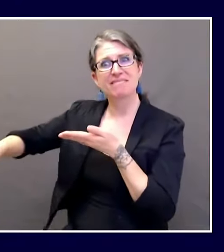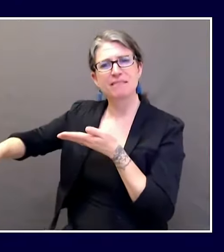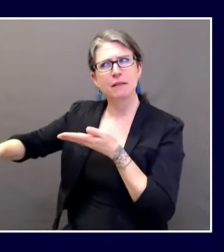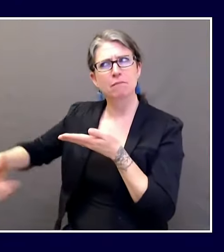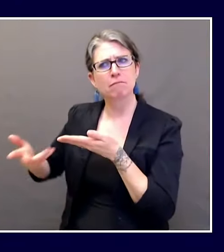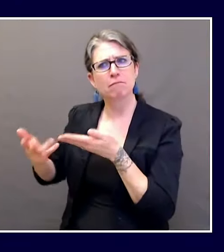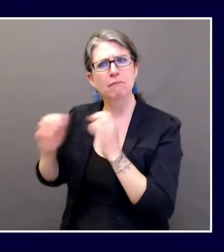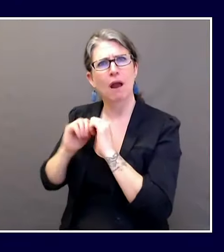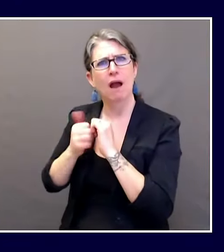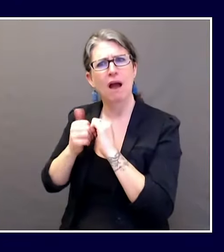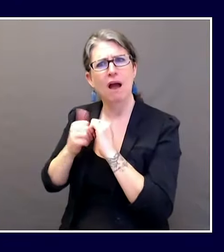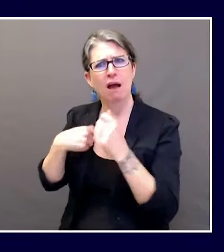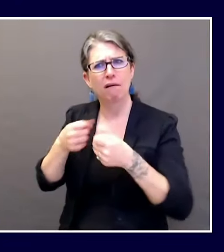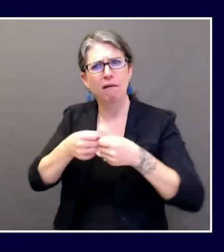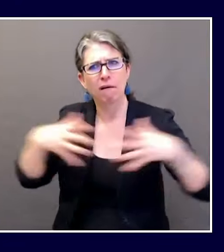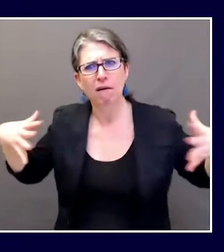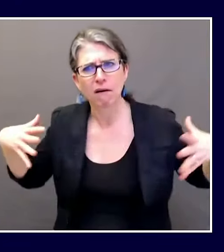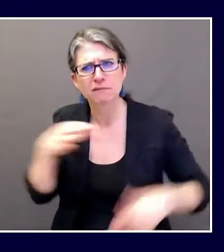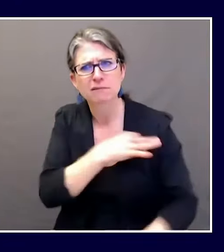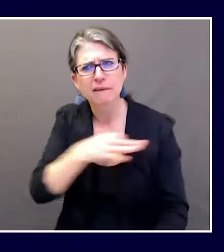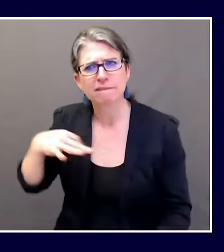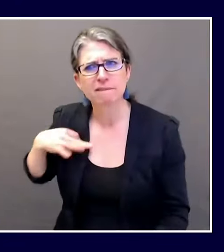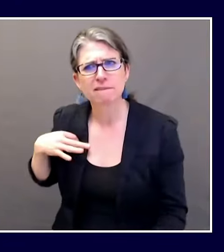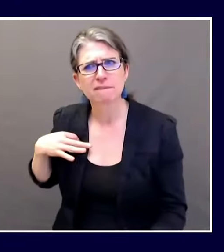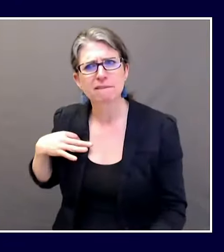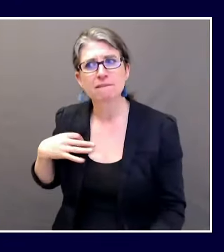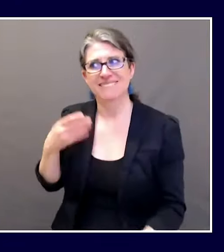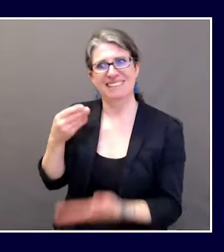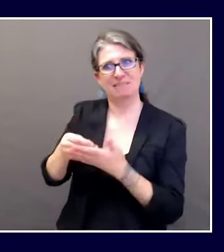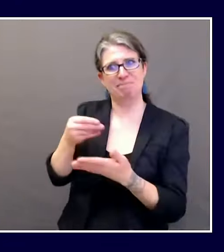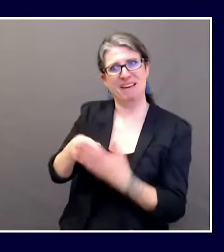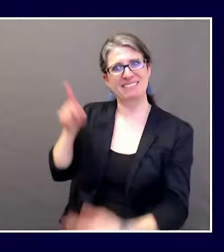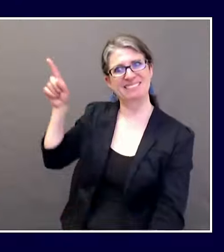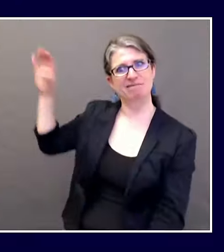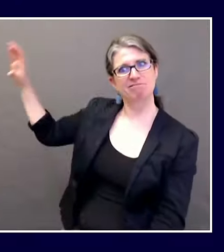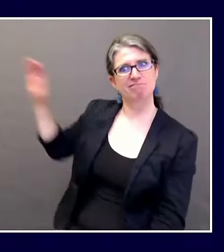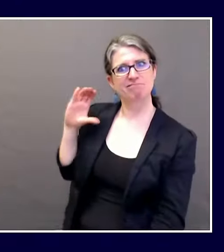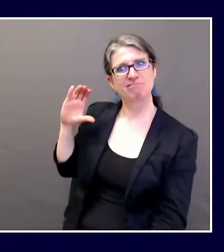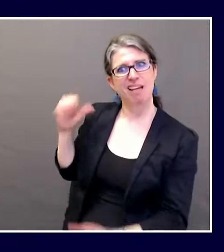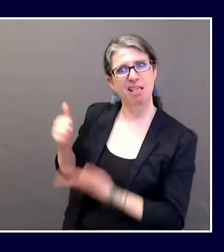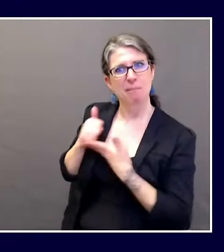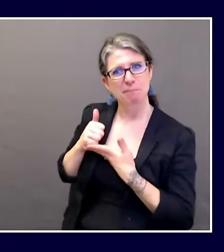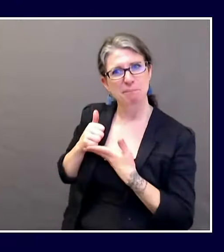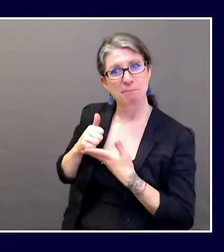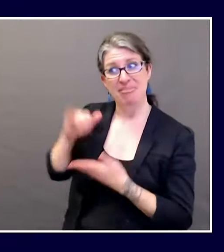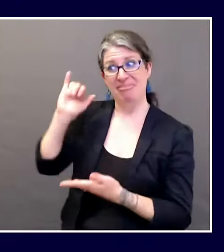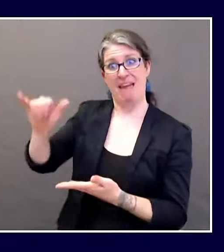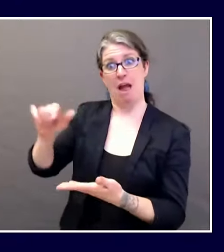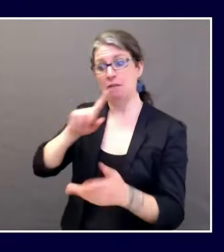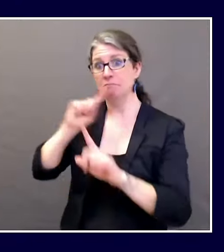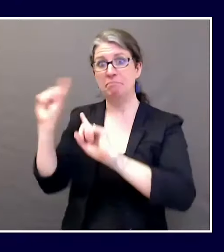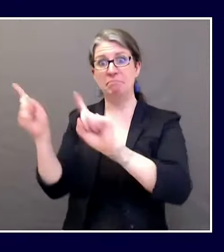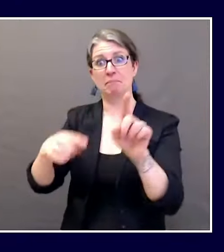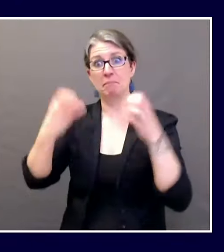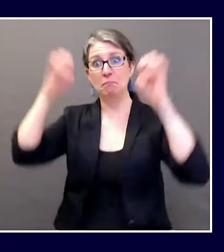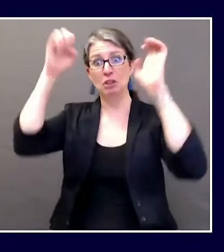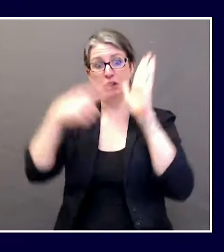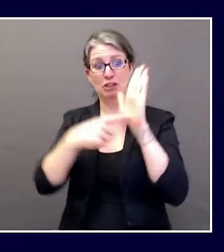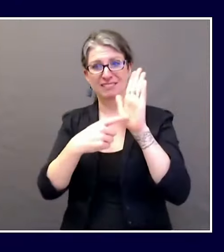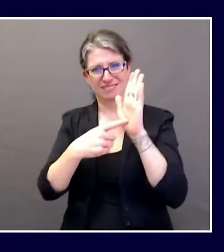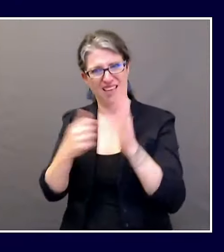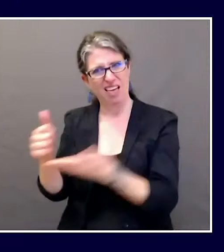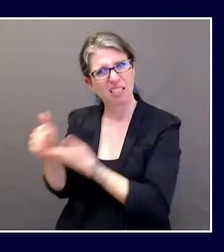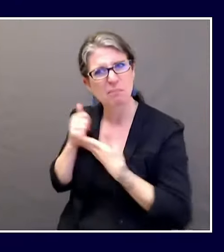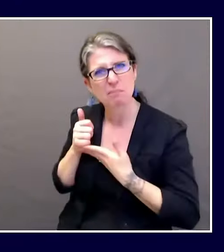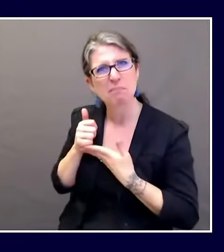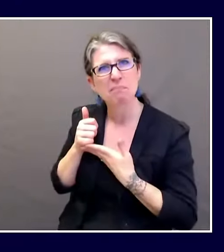because of those declarations. To say nothing of so many other elements of state government that have had to ramp up their response, whether